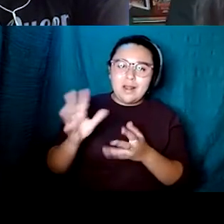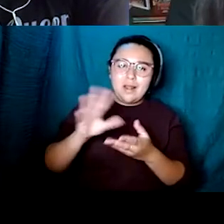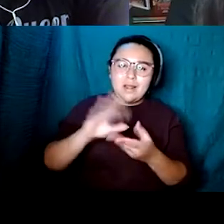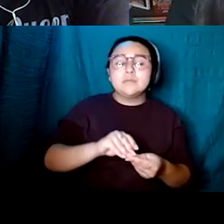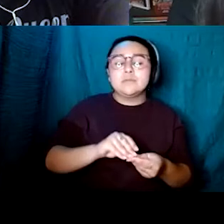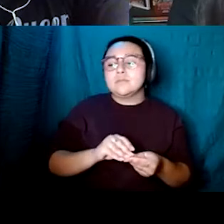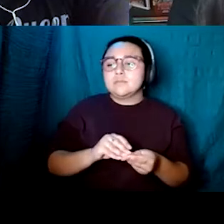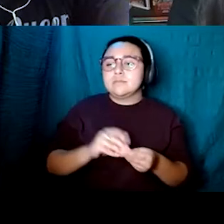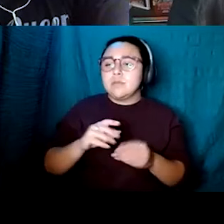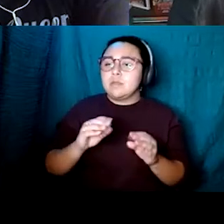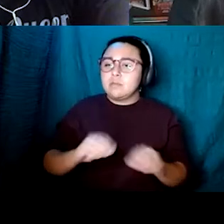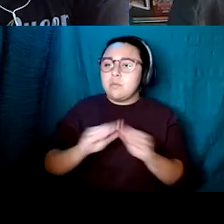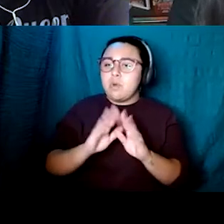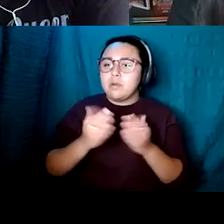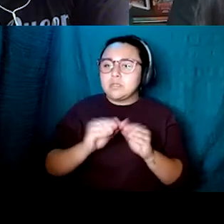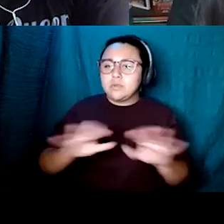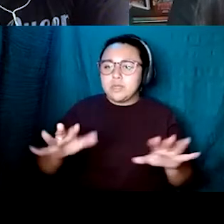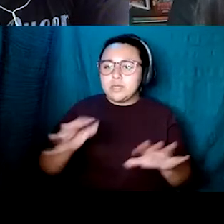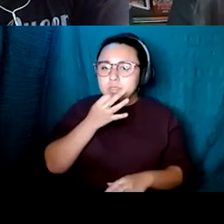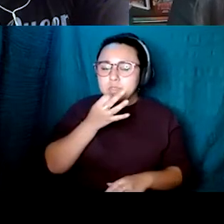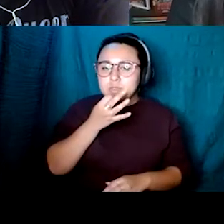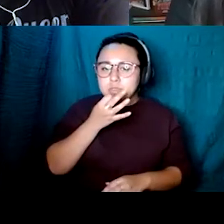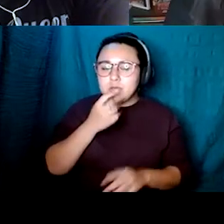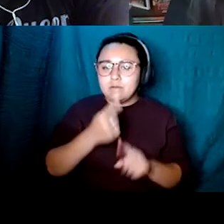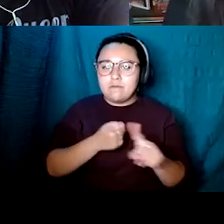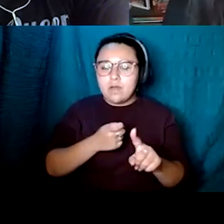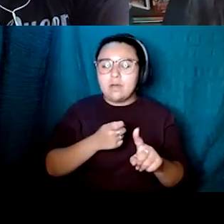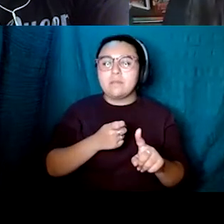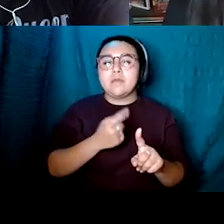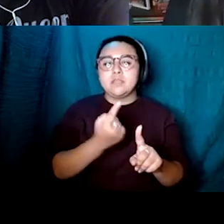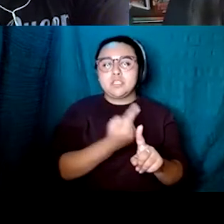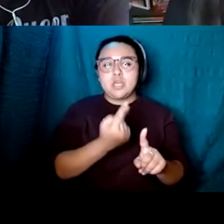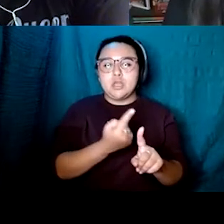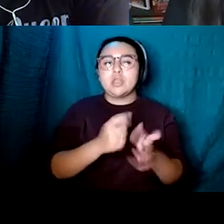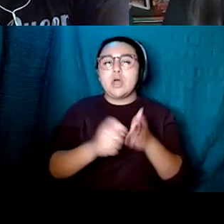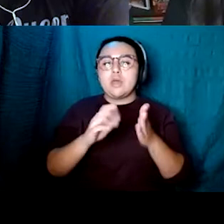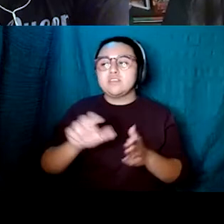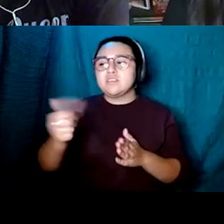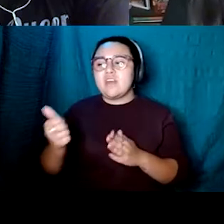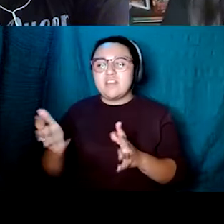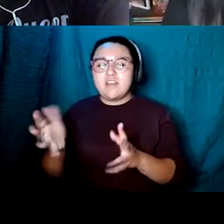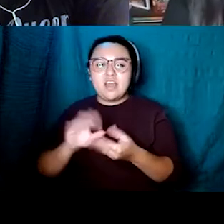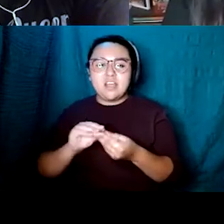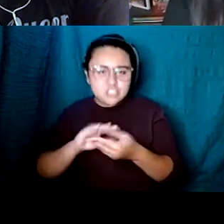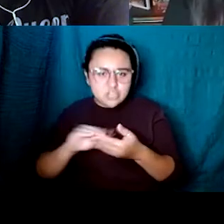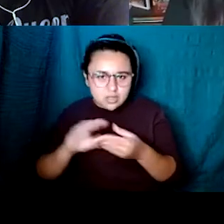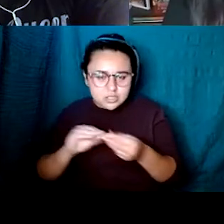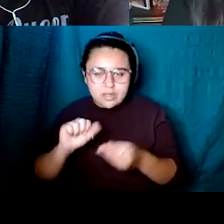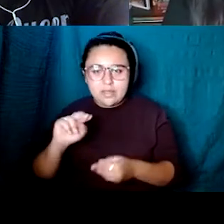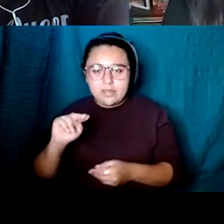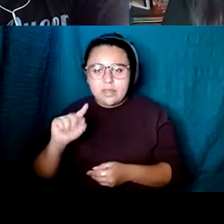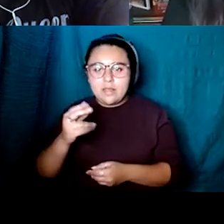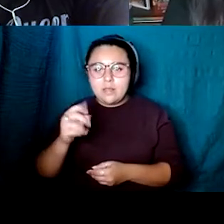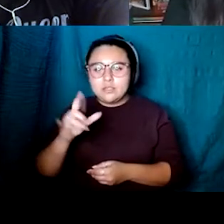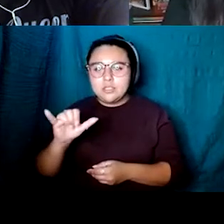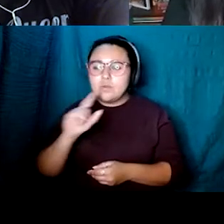more books coming out from single authors, and I think probably some other anthologies, you know, kind of just published today that